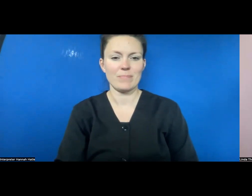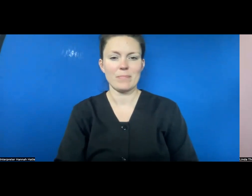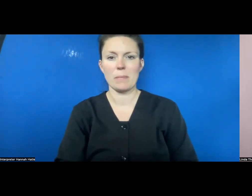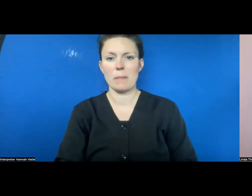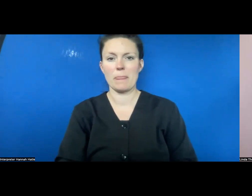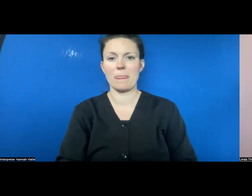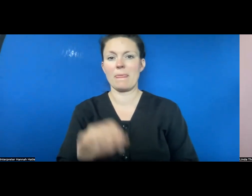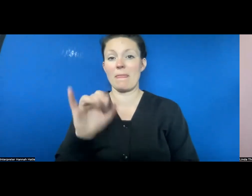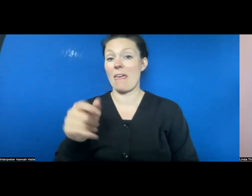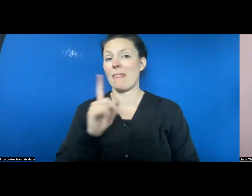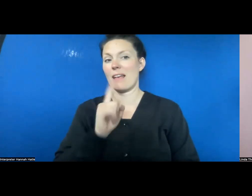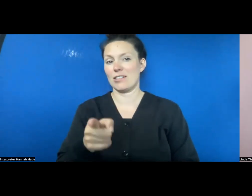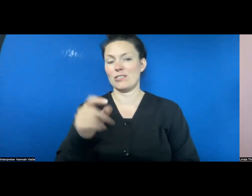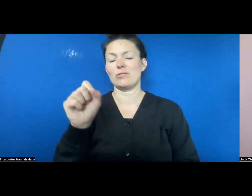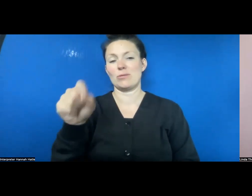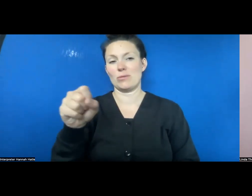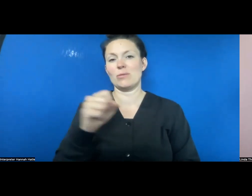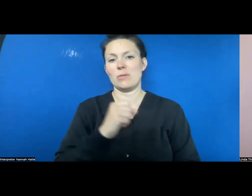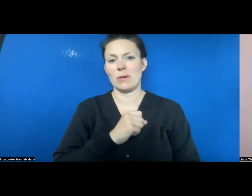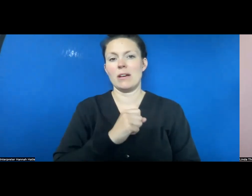Afton, that's so true.